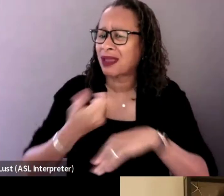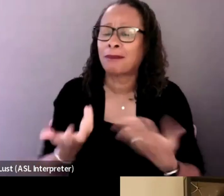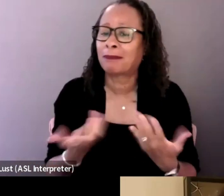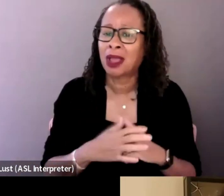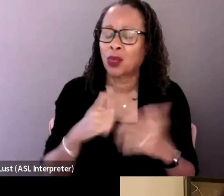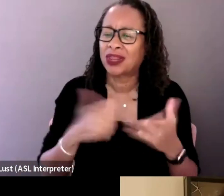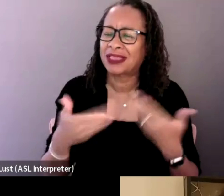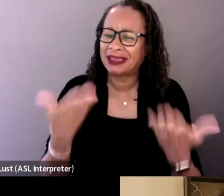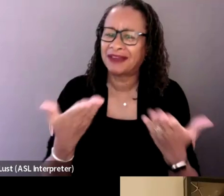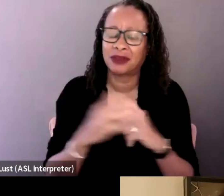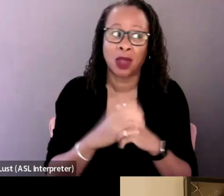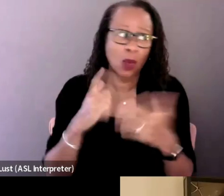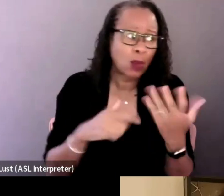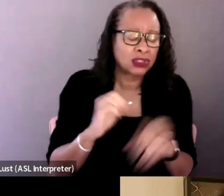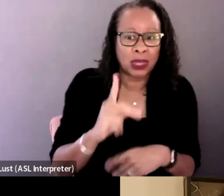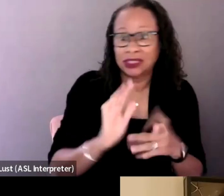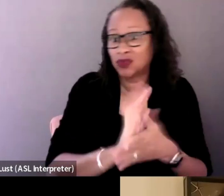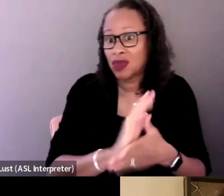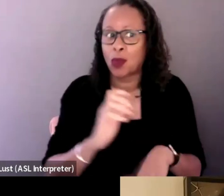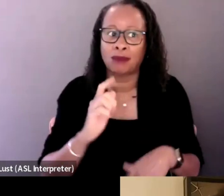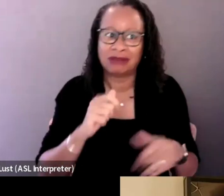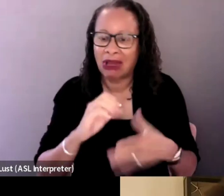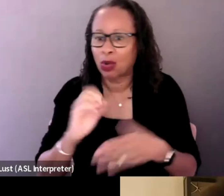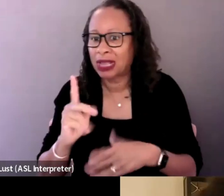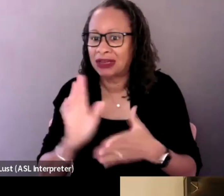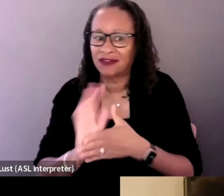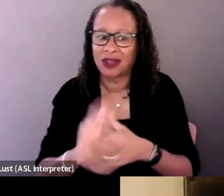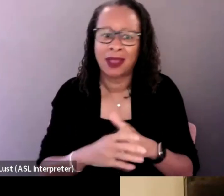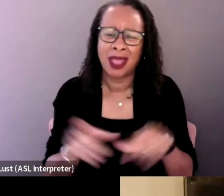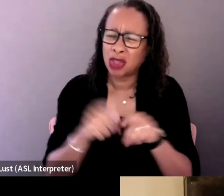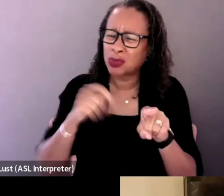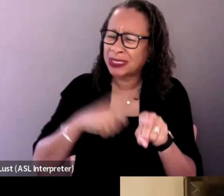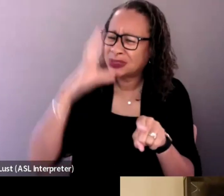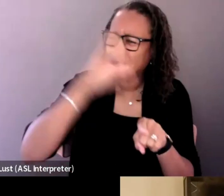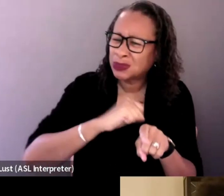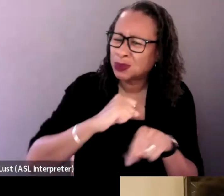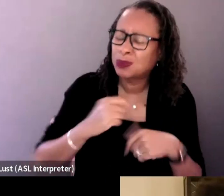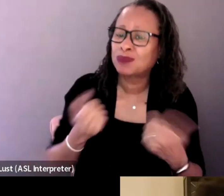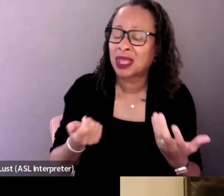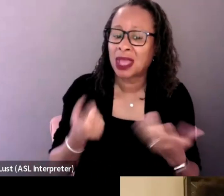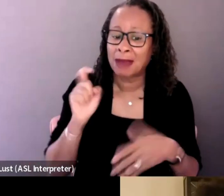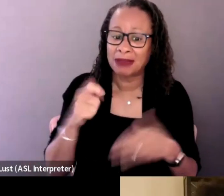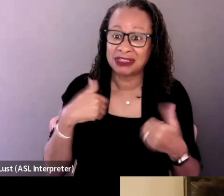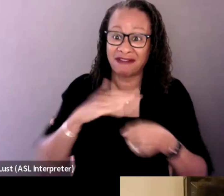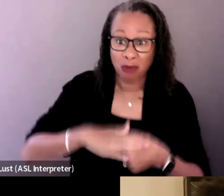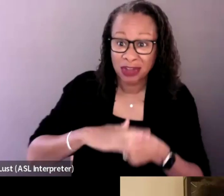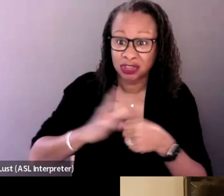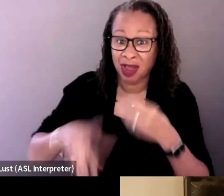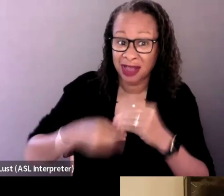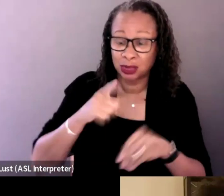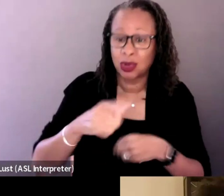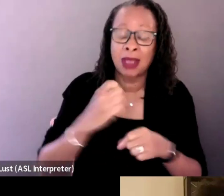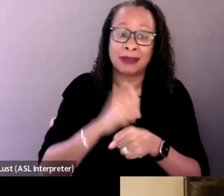you in terms of what was okay to film, what was not okay to film? And also, I just have to assume that they must have pressured you in some ways in terms of, oh,